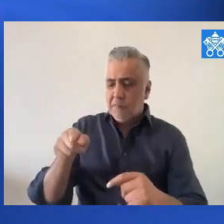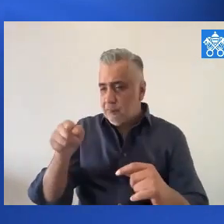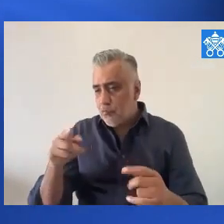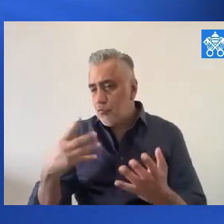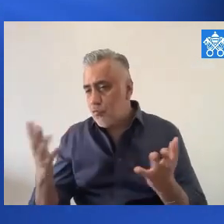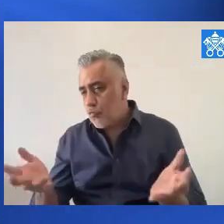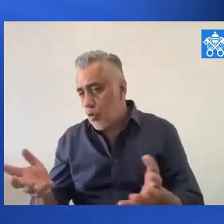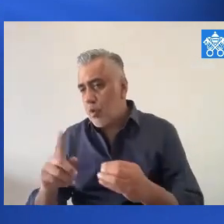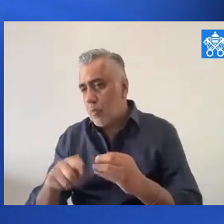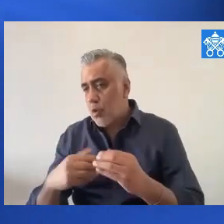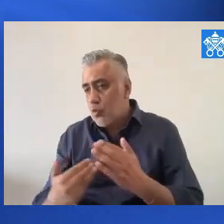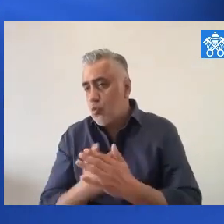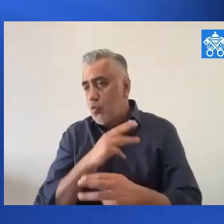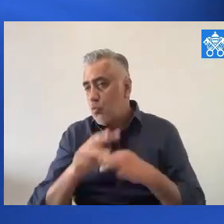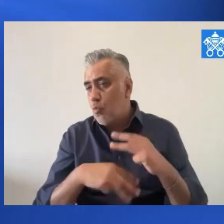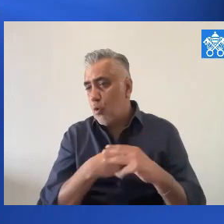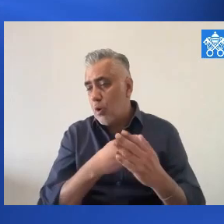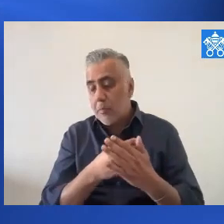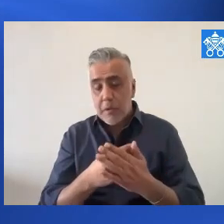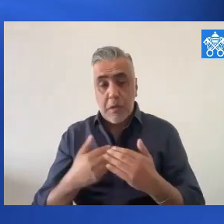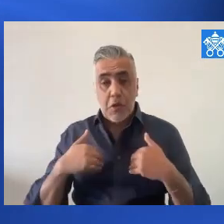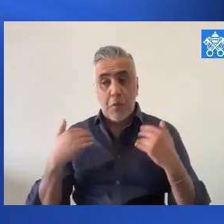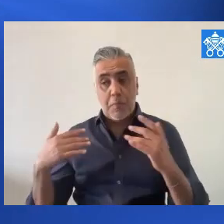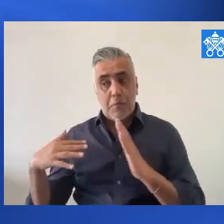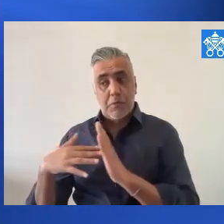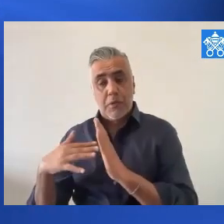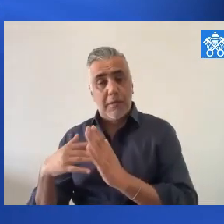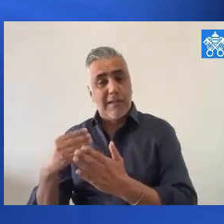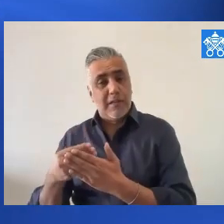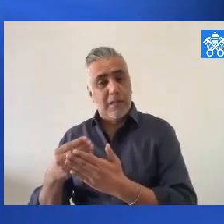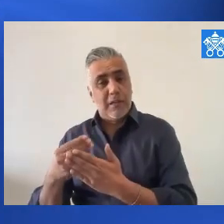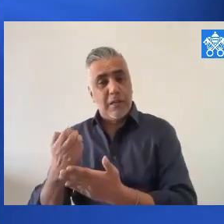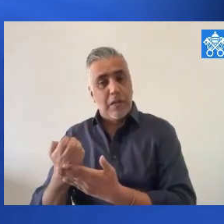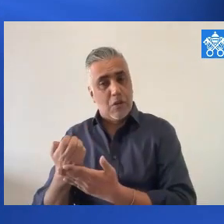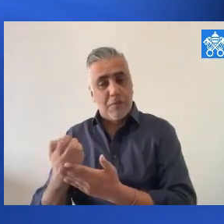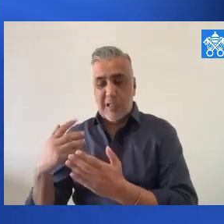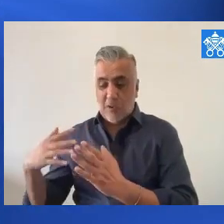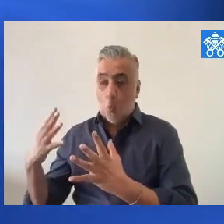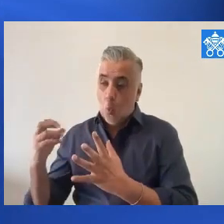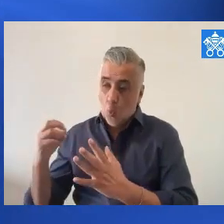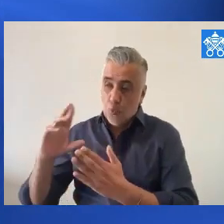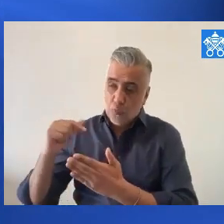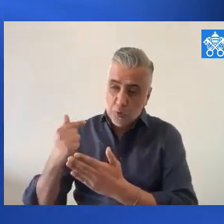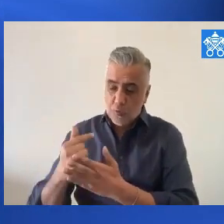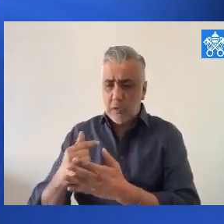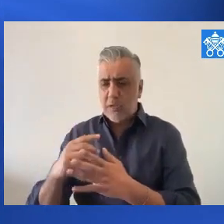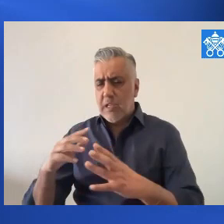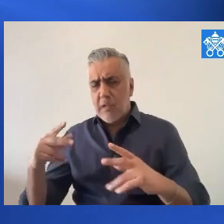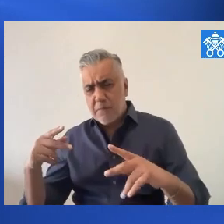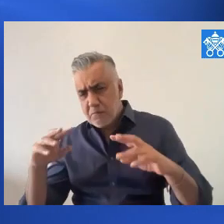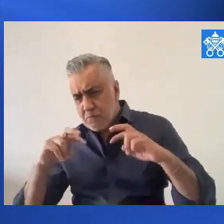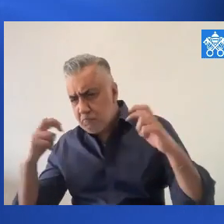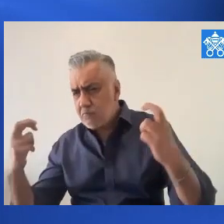world to talk about how to make a new world economy, bringing together young people who are studying economics or